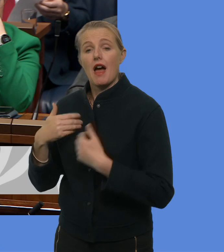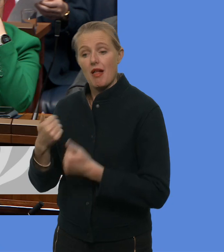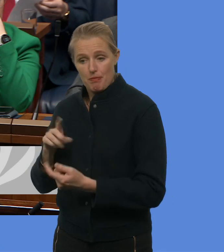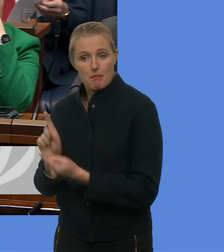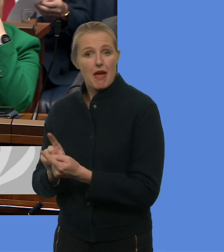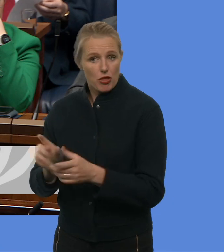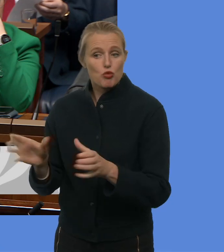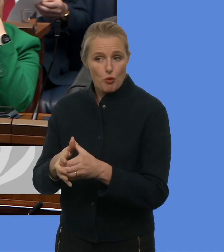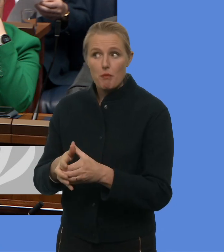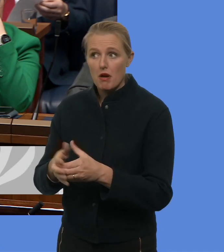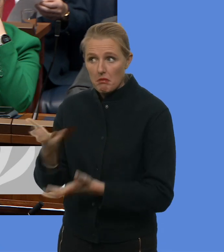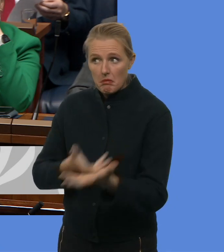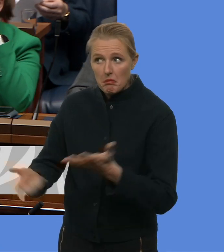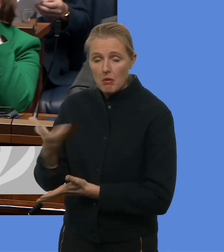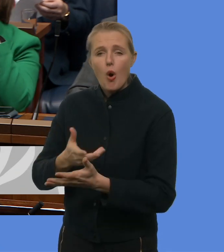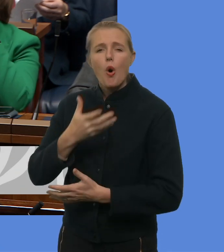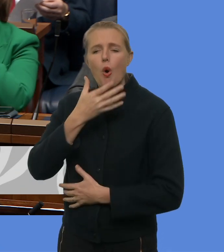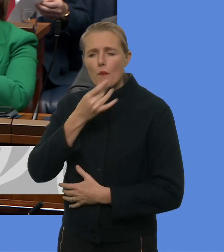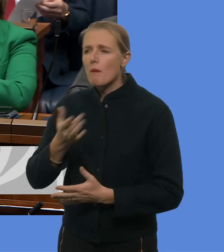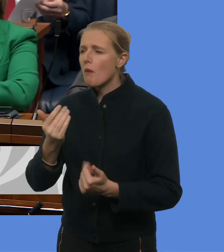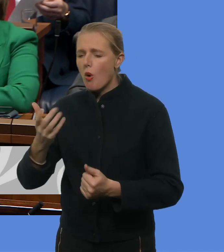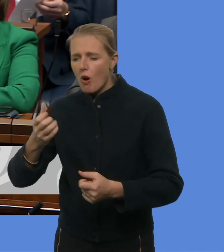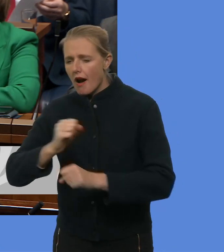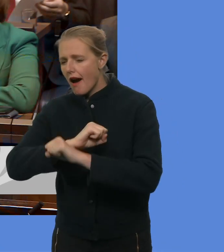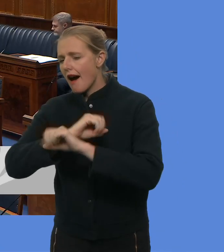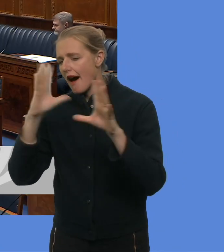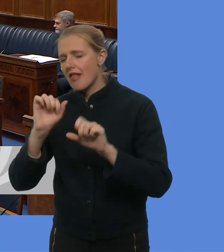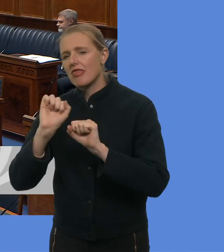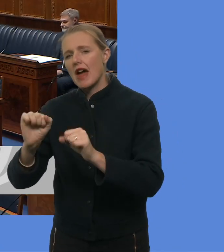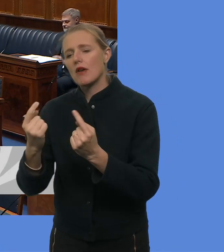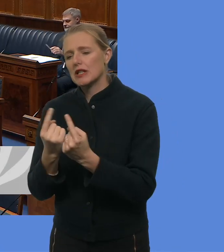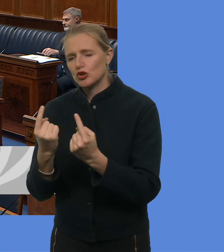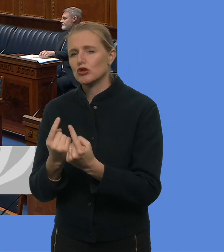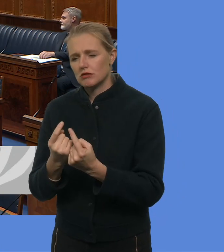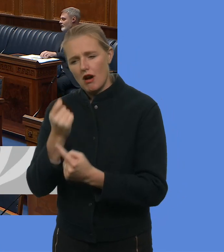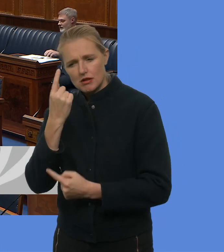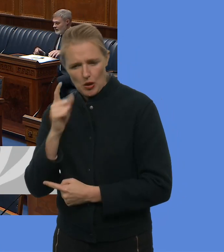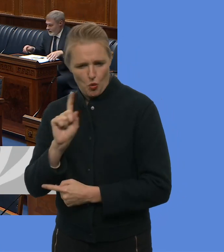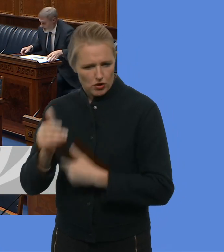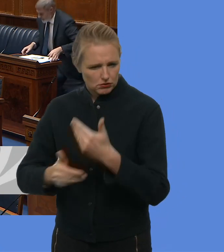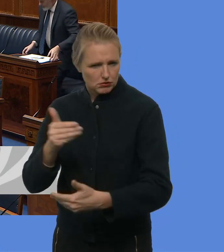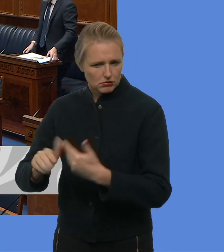this will lead to further understanding of the wider issues for all impacted. Mr. Fruit.